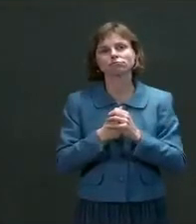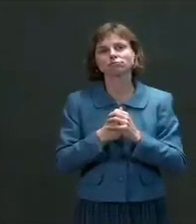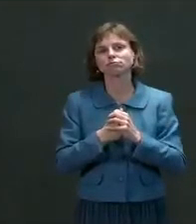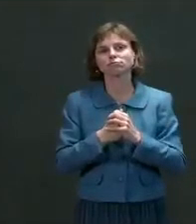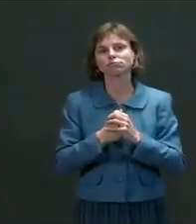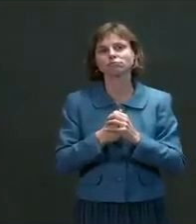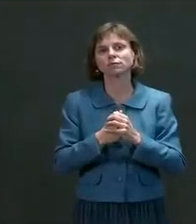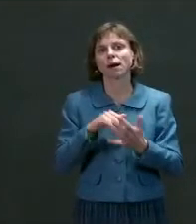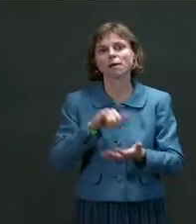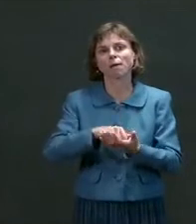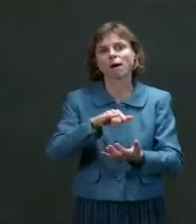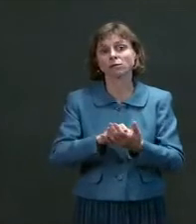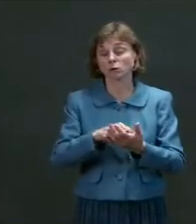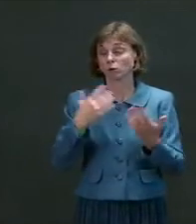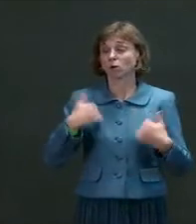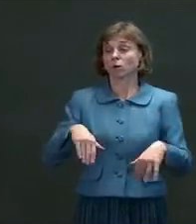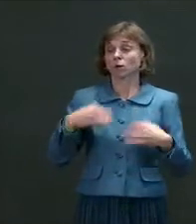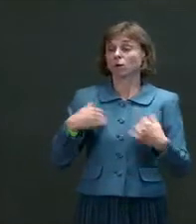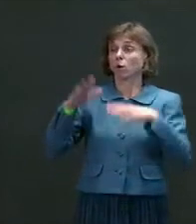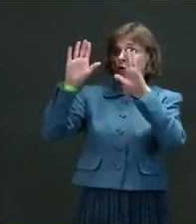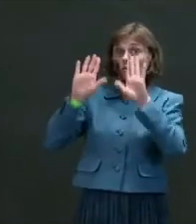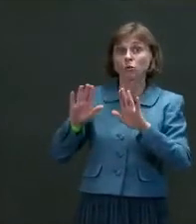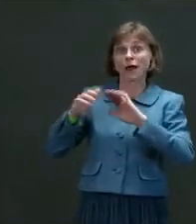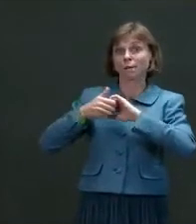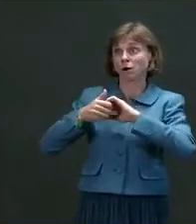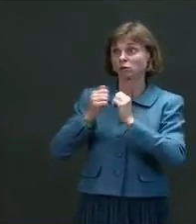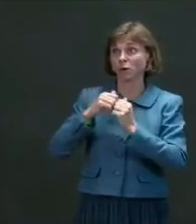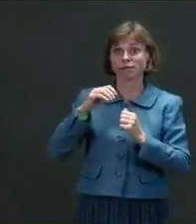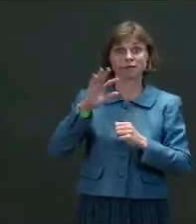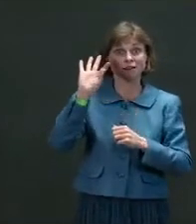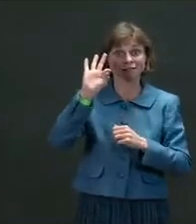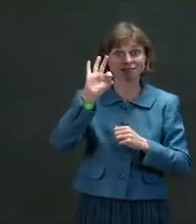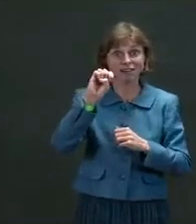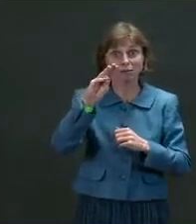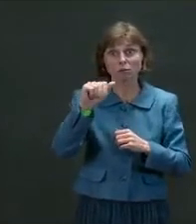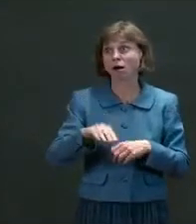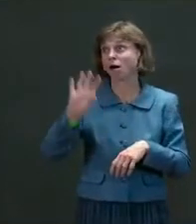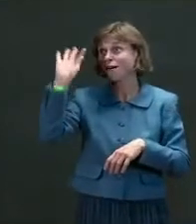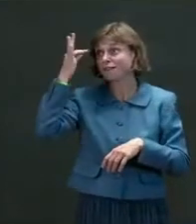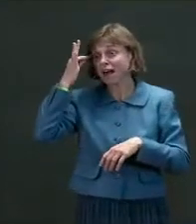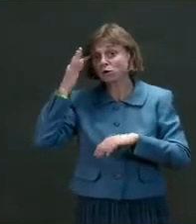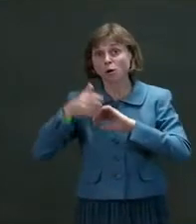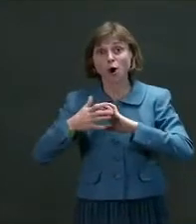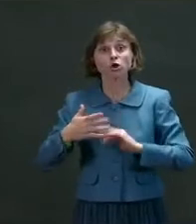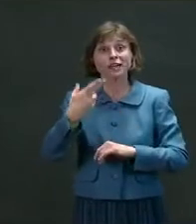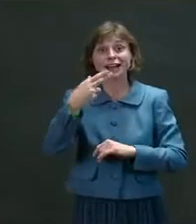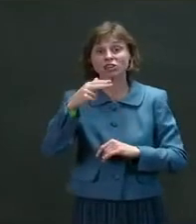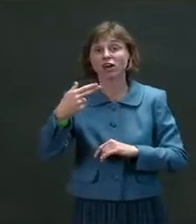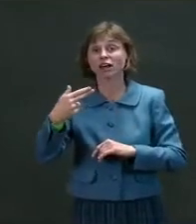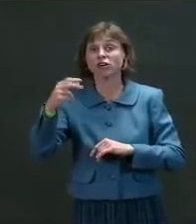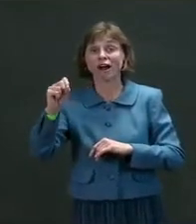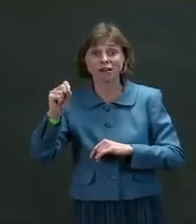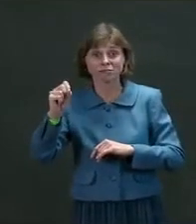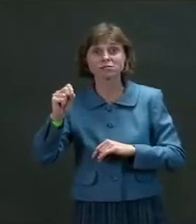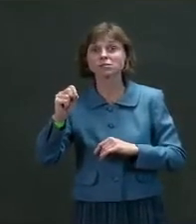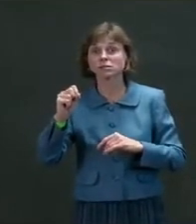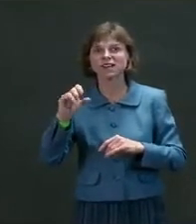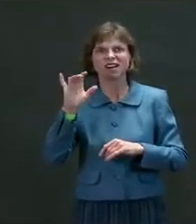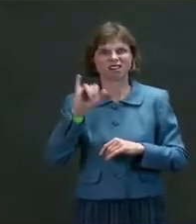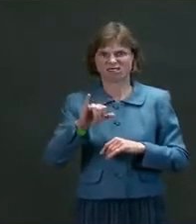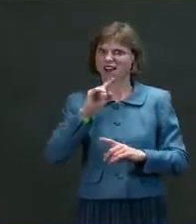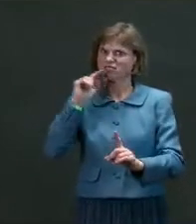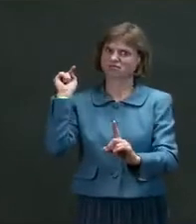such great partnership with our federal partners, whether it's FEMA, whether it's HHS, that's been the